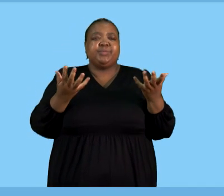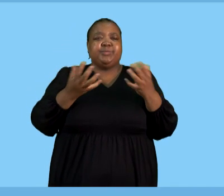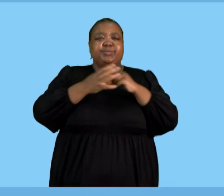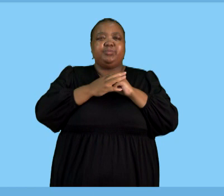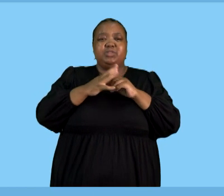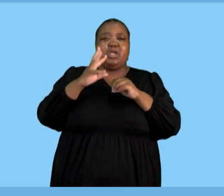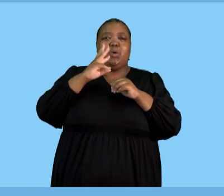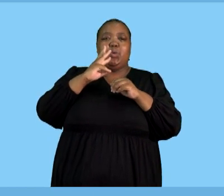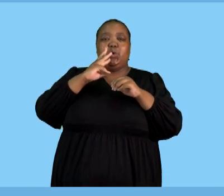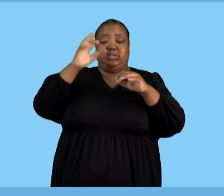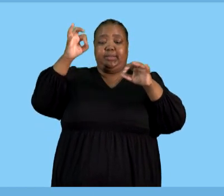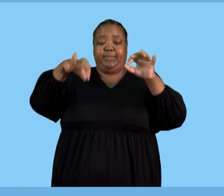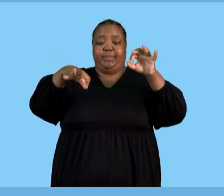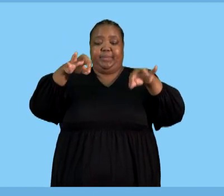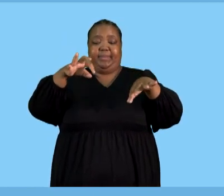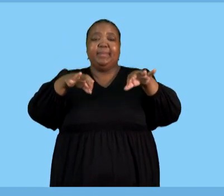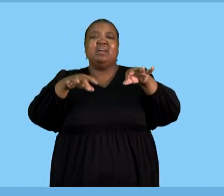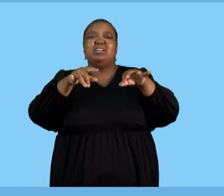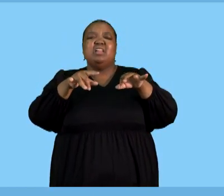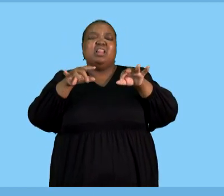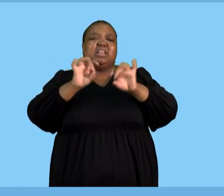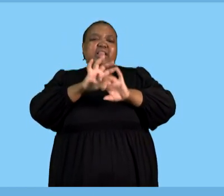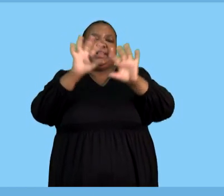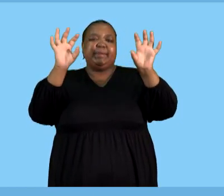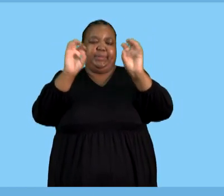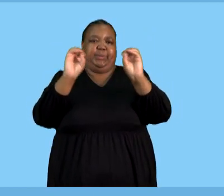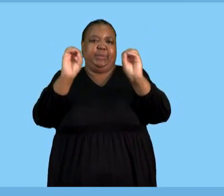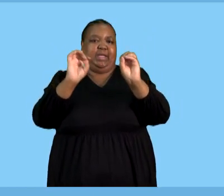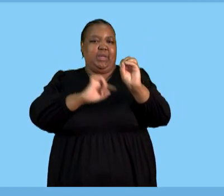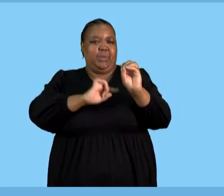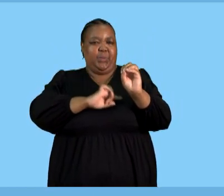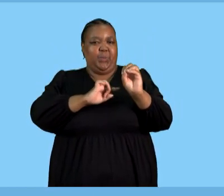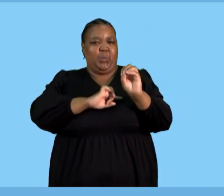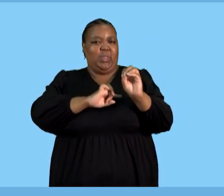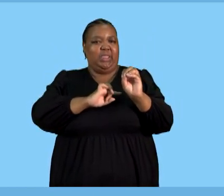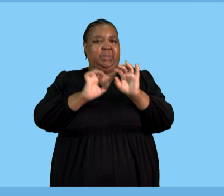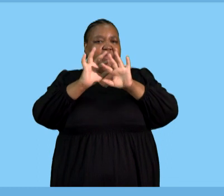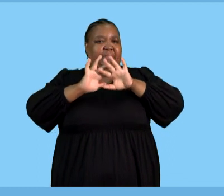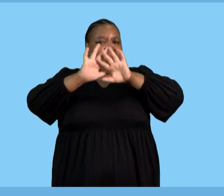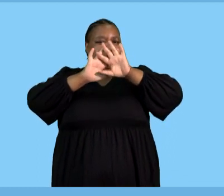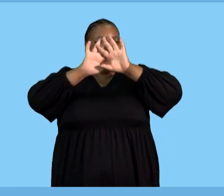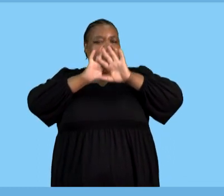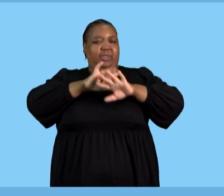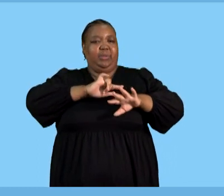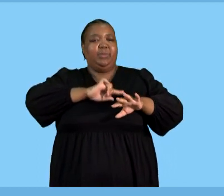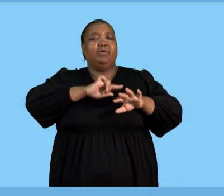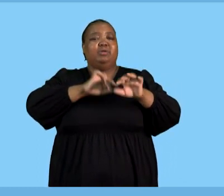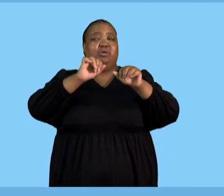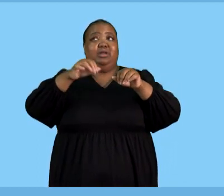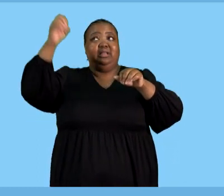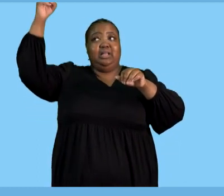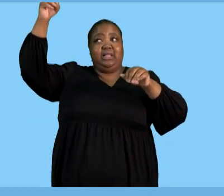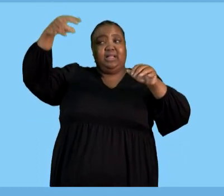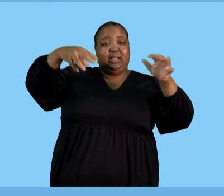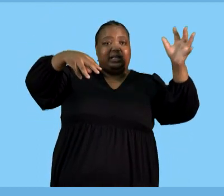water are not clear, but rather they are blurred. Why are they blurred? This is because the light rays have not